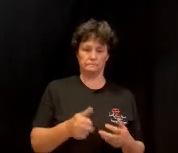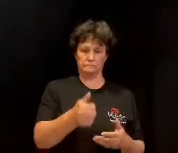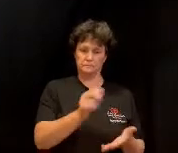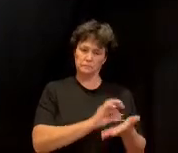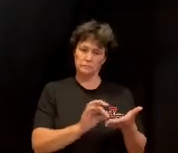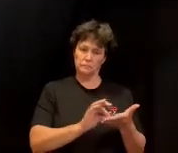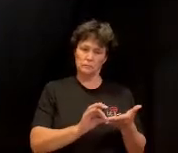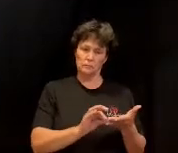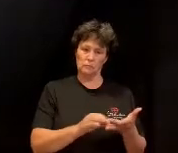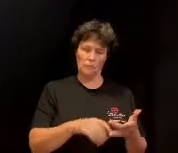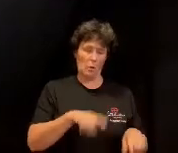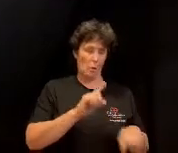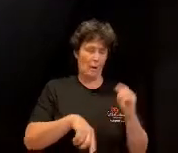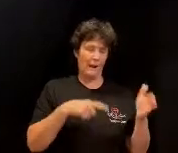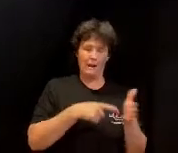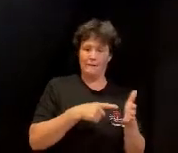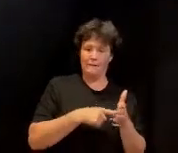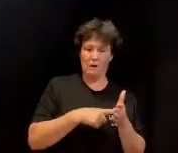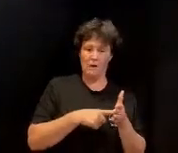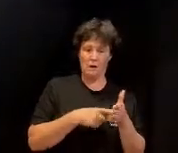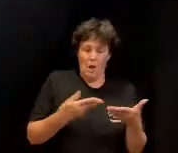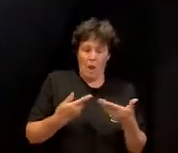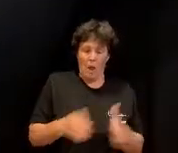can't afford to lose our voice.